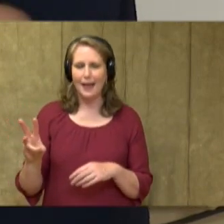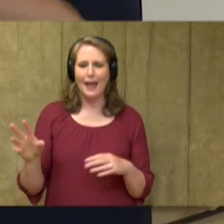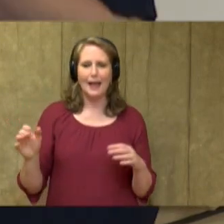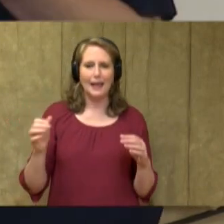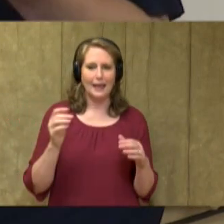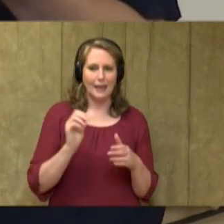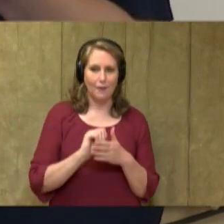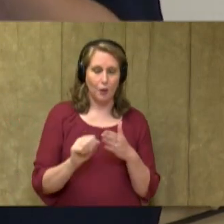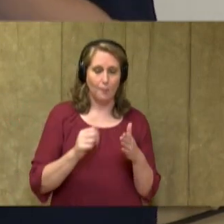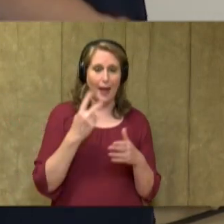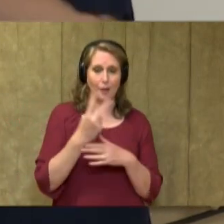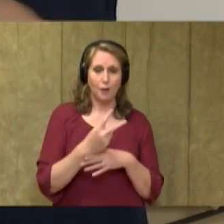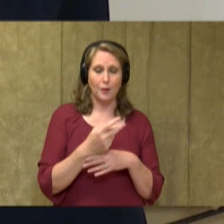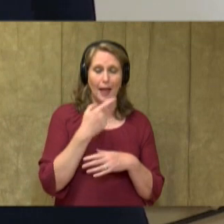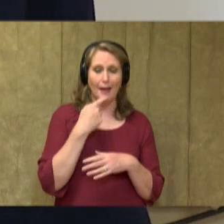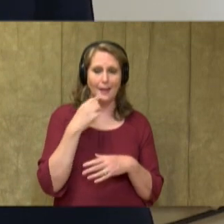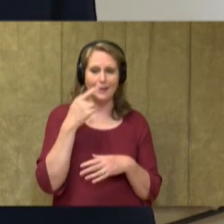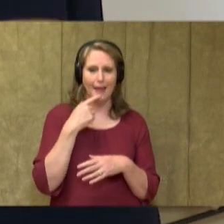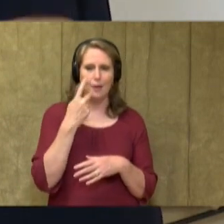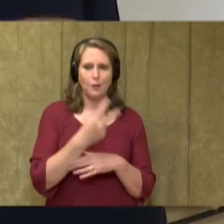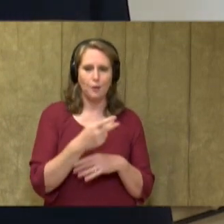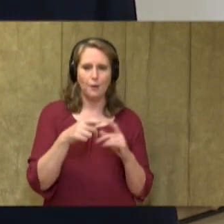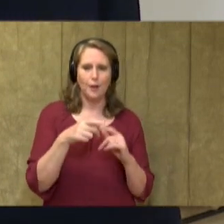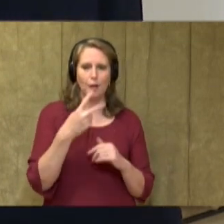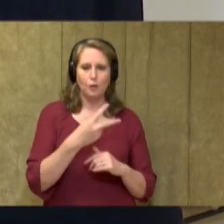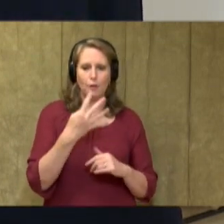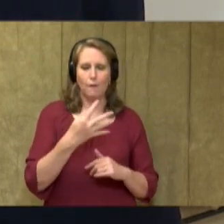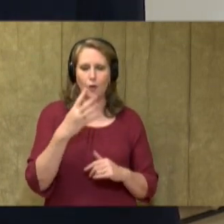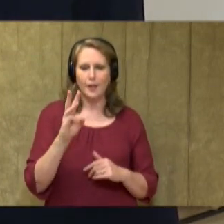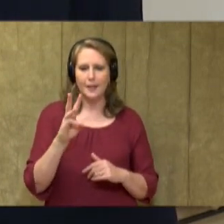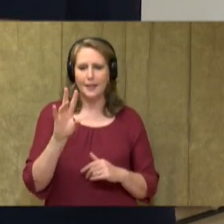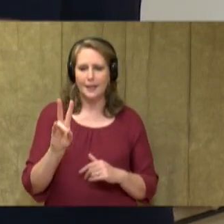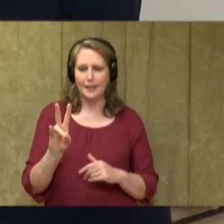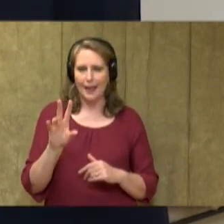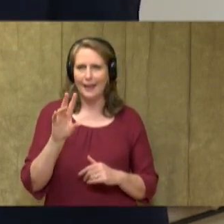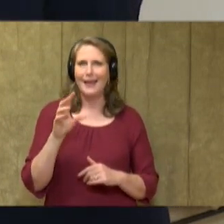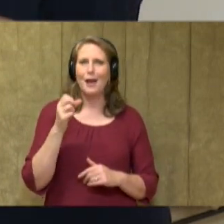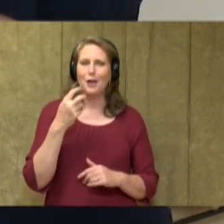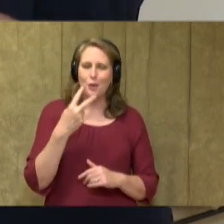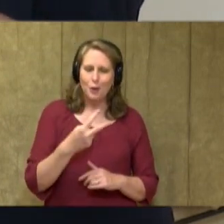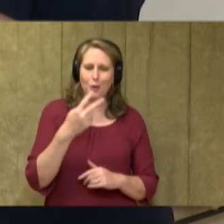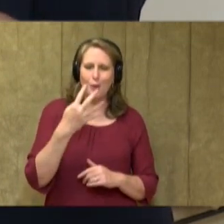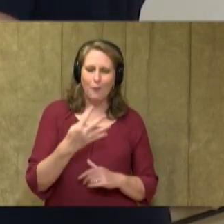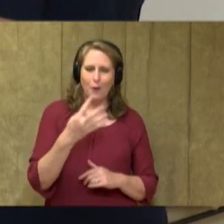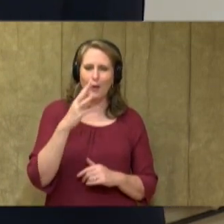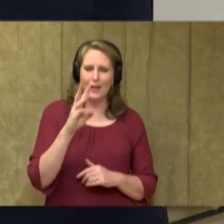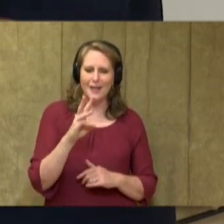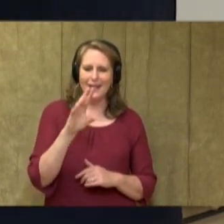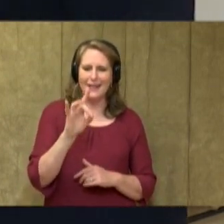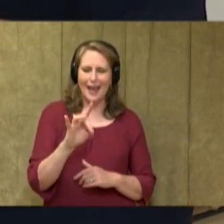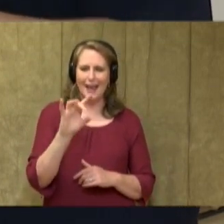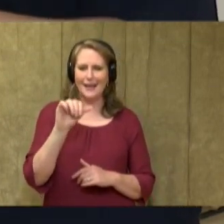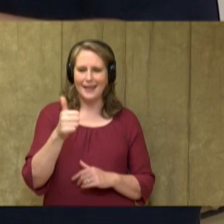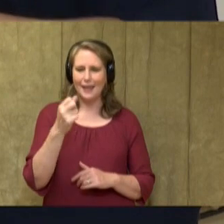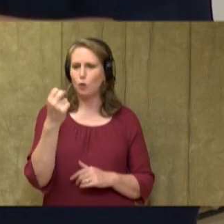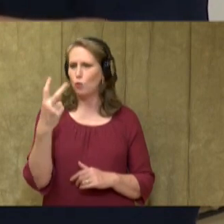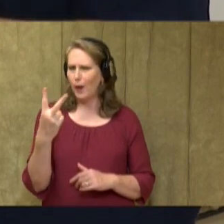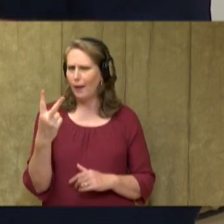if I can count by 2s, I know that I could say 2, 4, 6, 8, 10, 12. And would that be the same